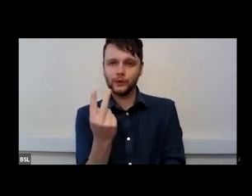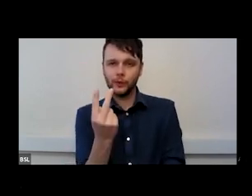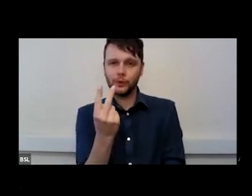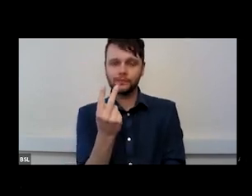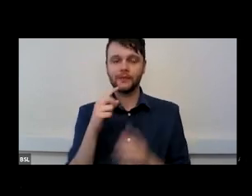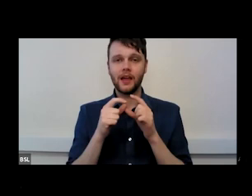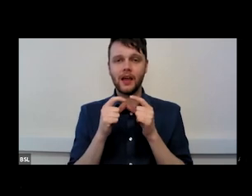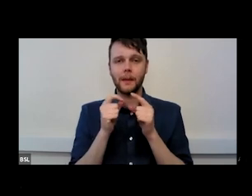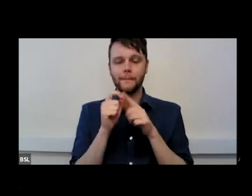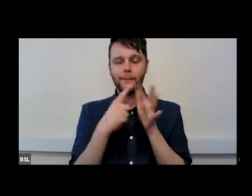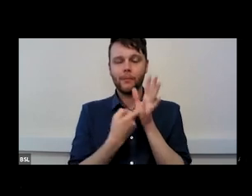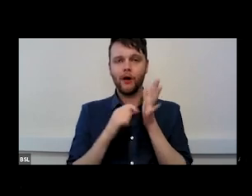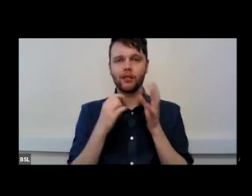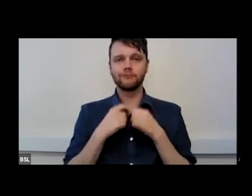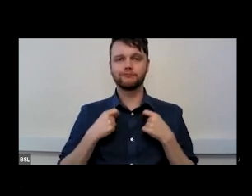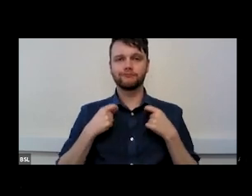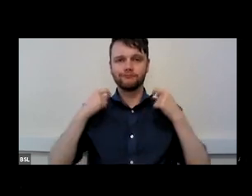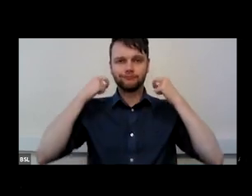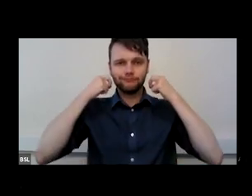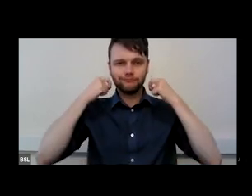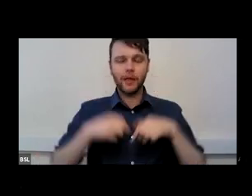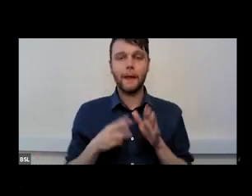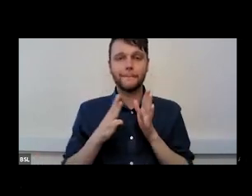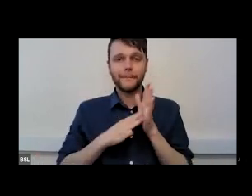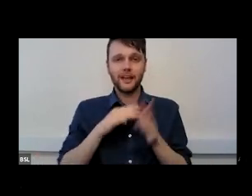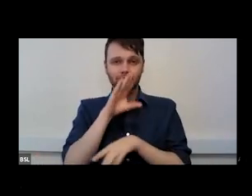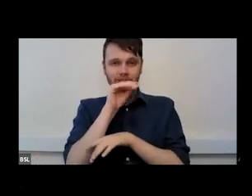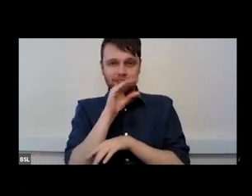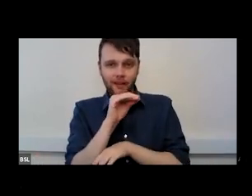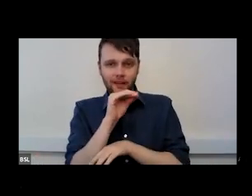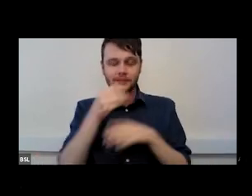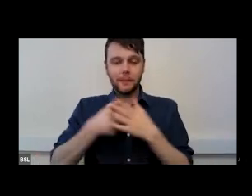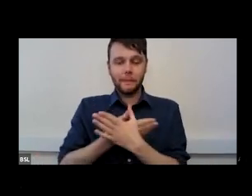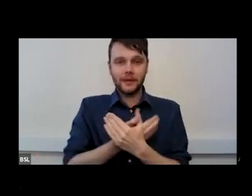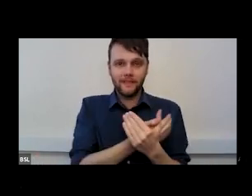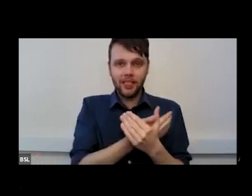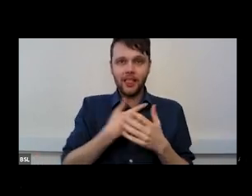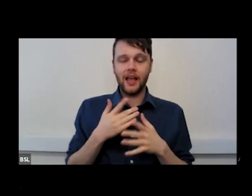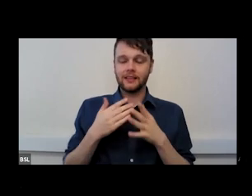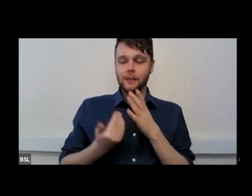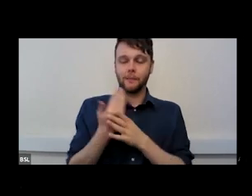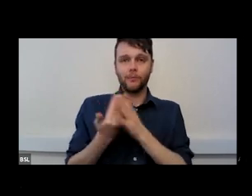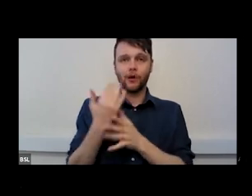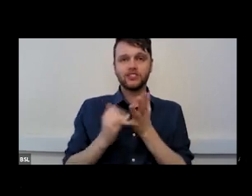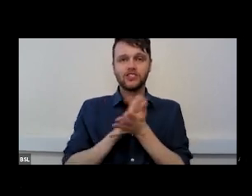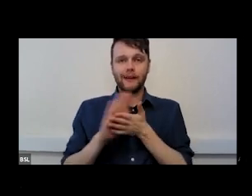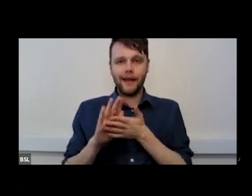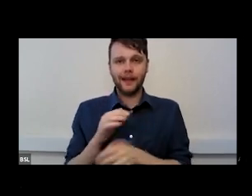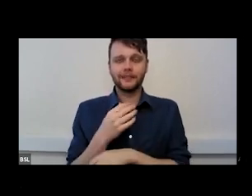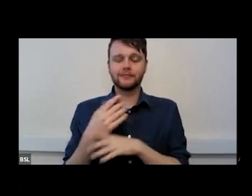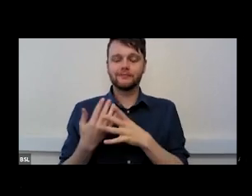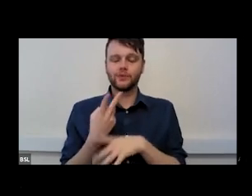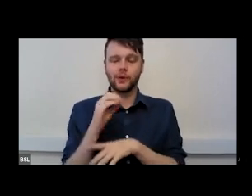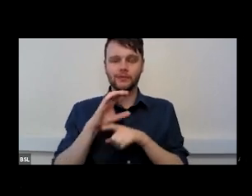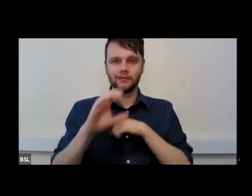Pearls, Mandarin Ducks, Butterflies and Modern Shanghai in the 1920s with Dr. Victor Fan, supported by